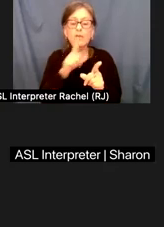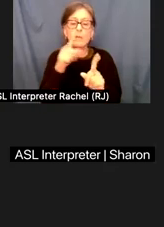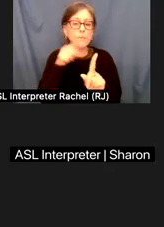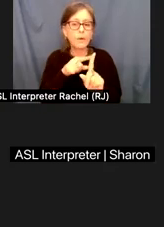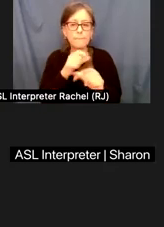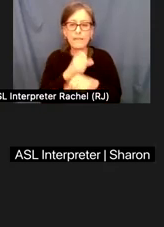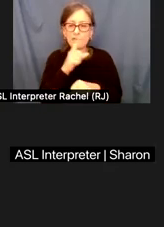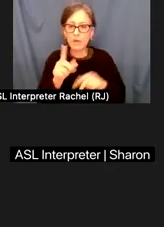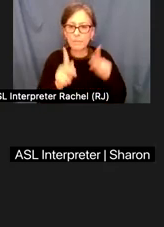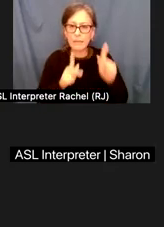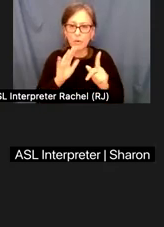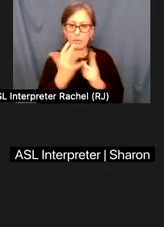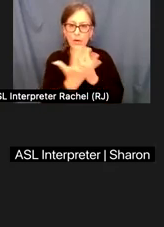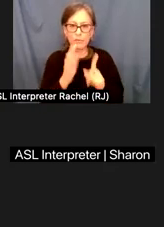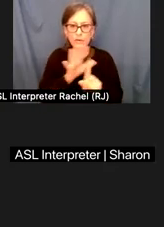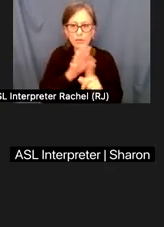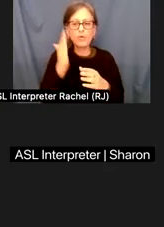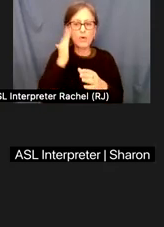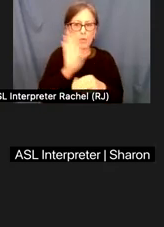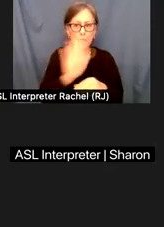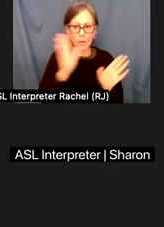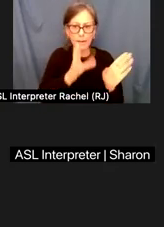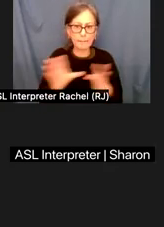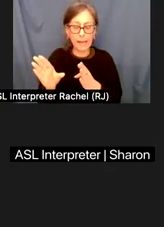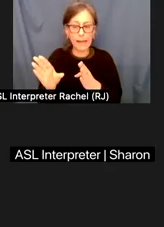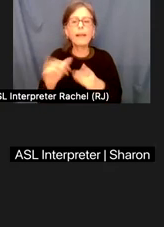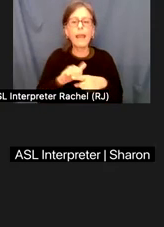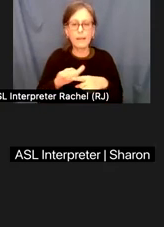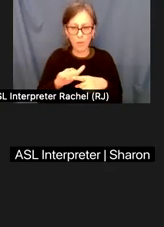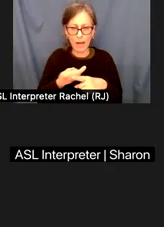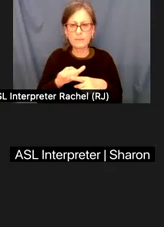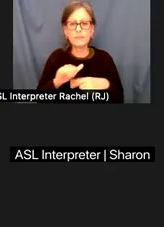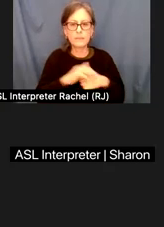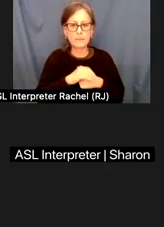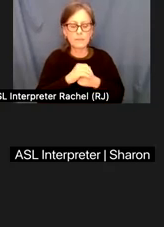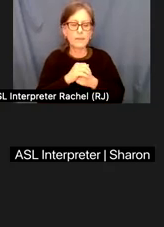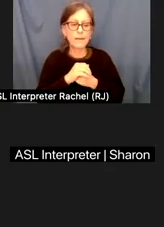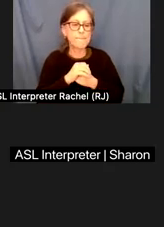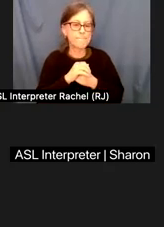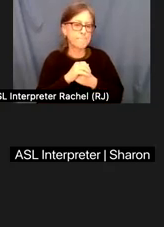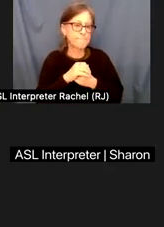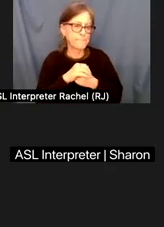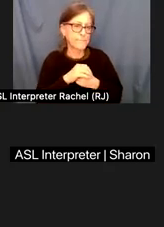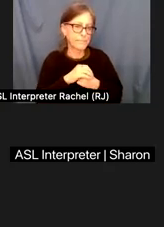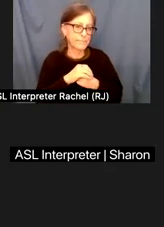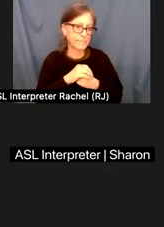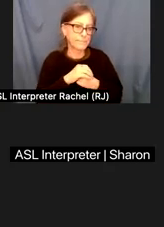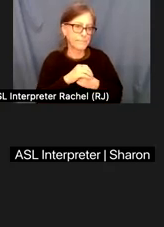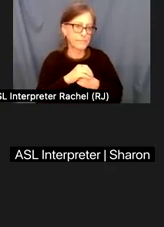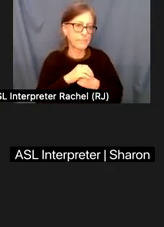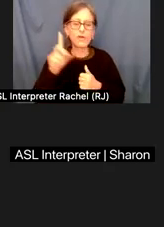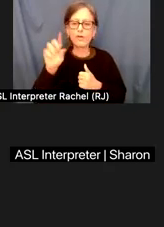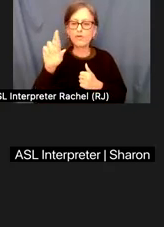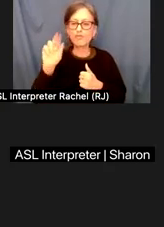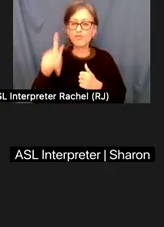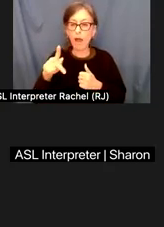that people that around you know what your plan is going to be and that you practice it often. So drop doesn't mean